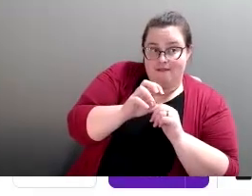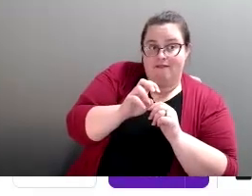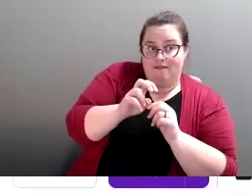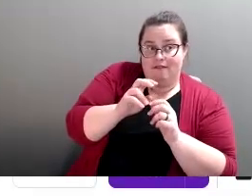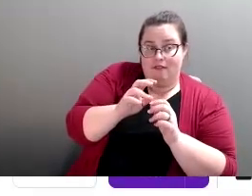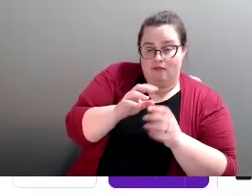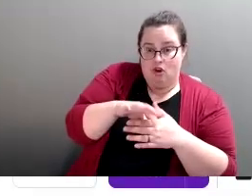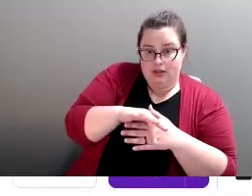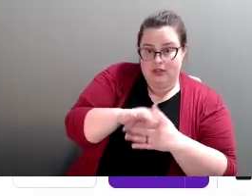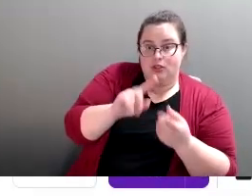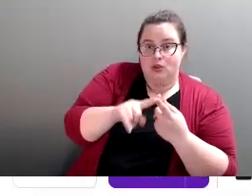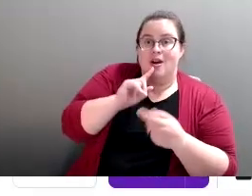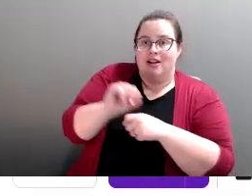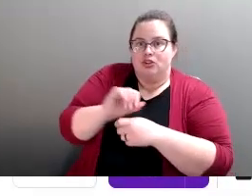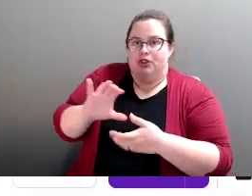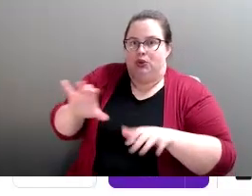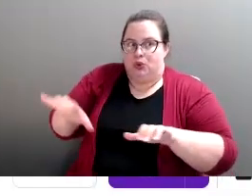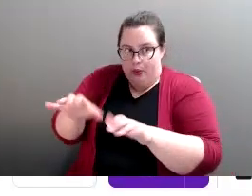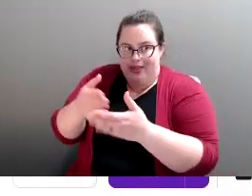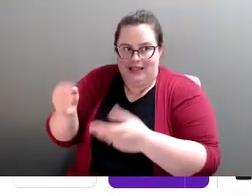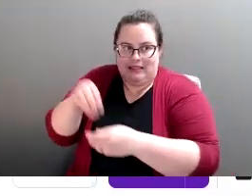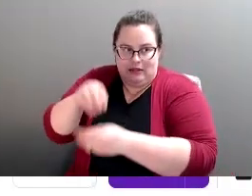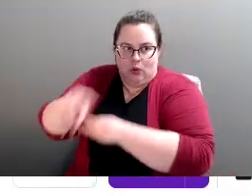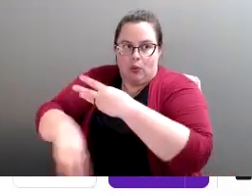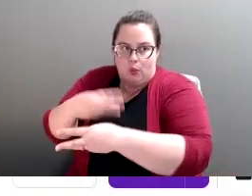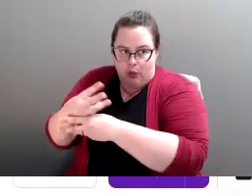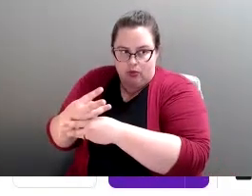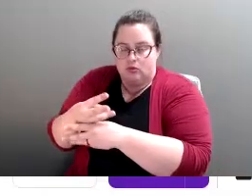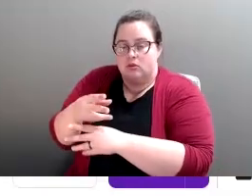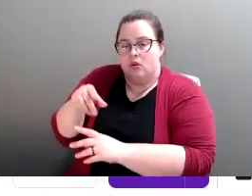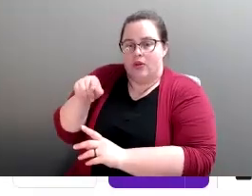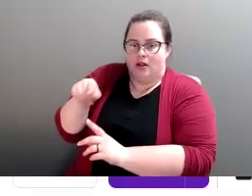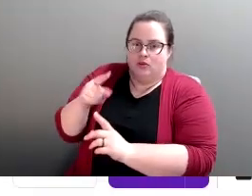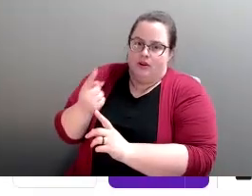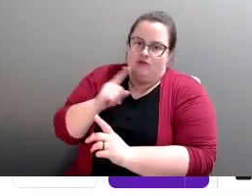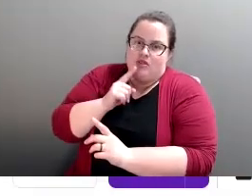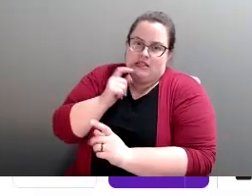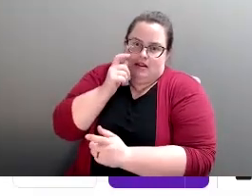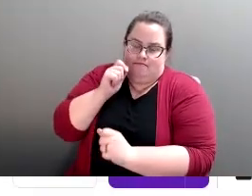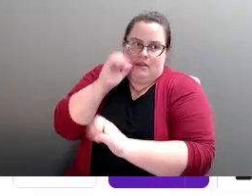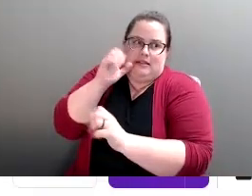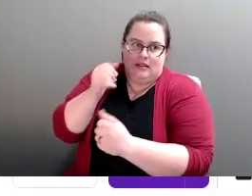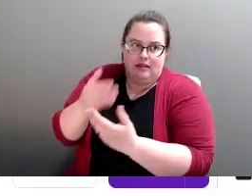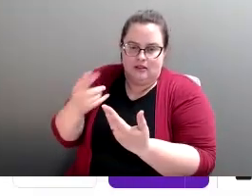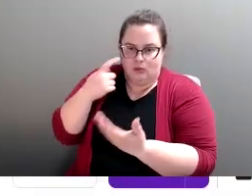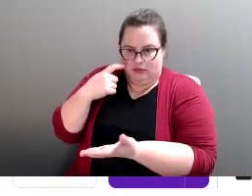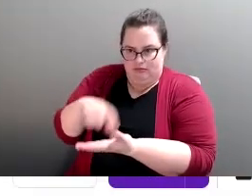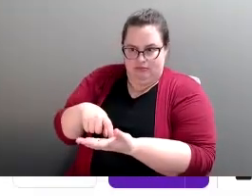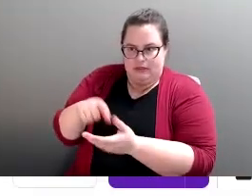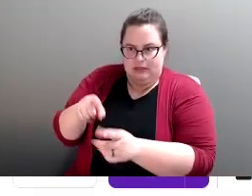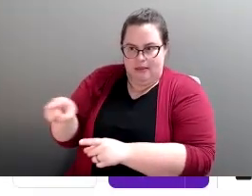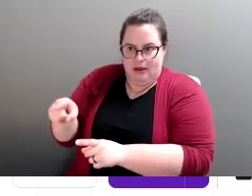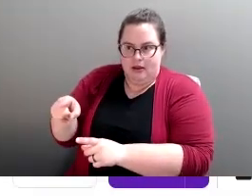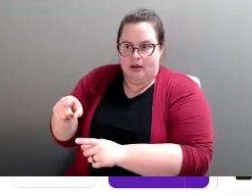to actually doing things in the world. So this is one of the really amazing things that we're seeing happening,